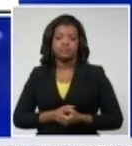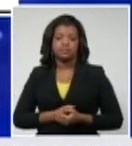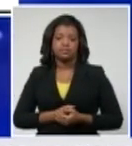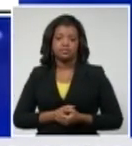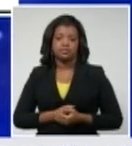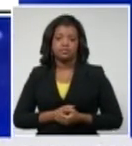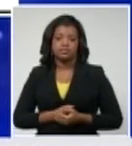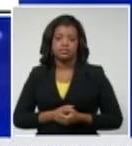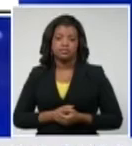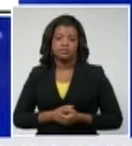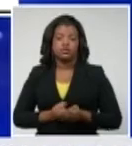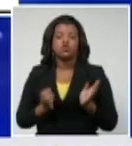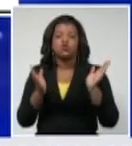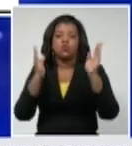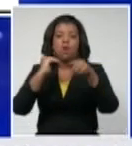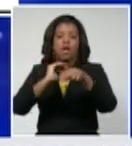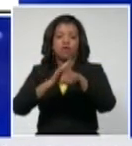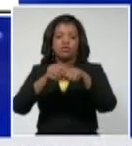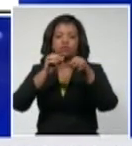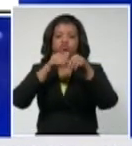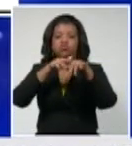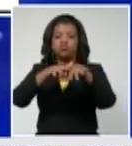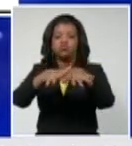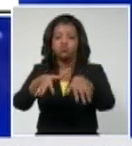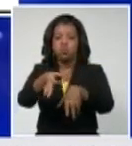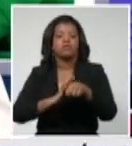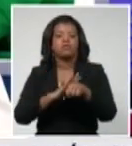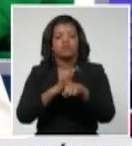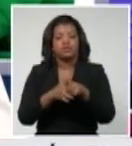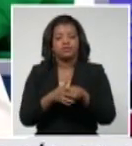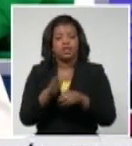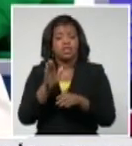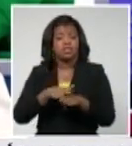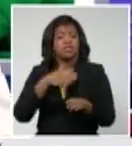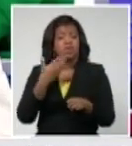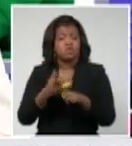645, or 8.5%, are imported cases.